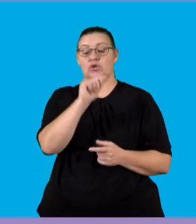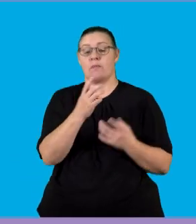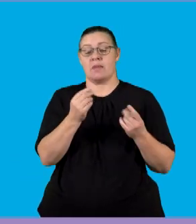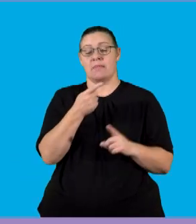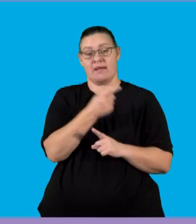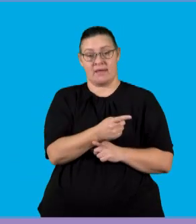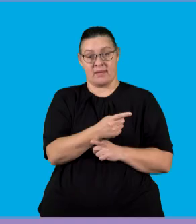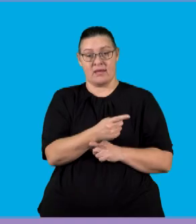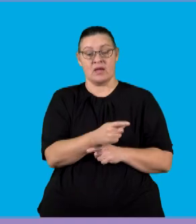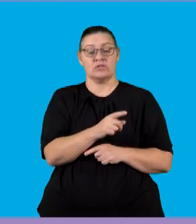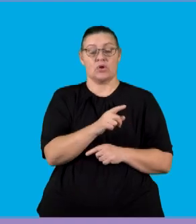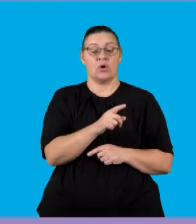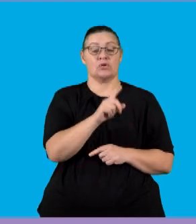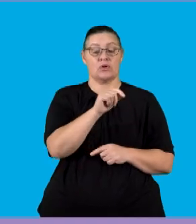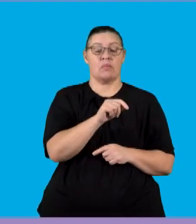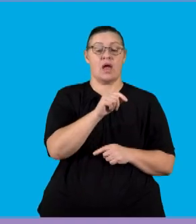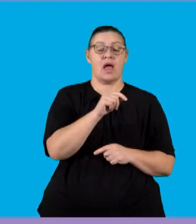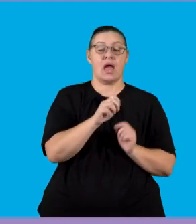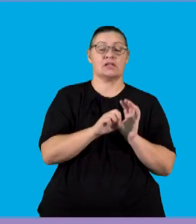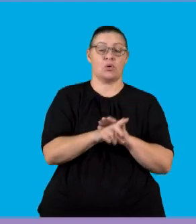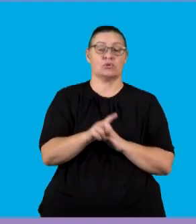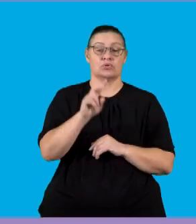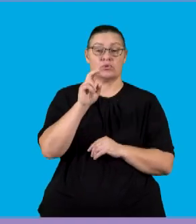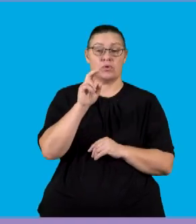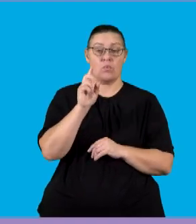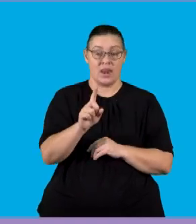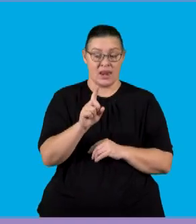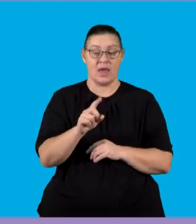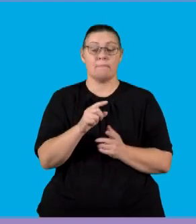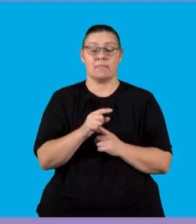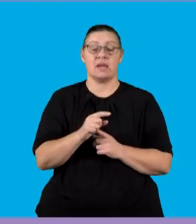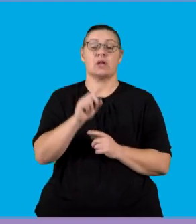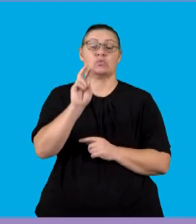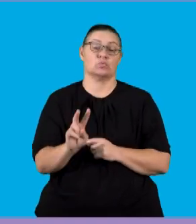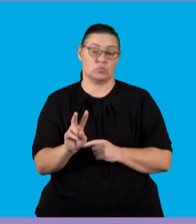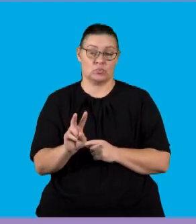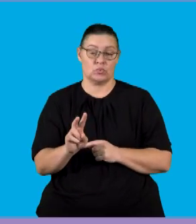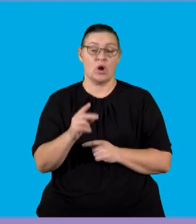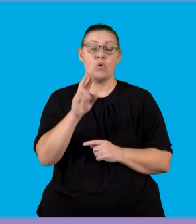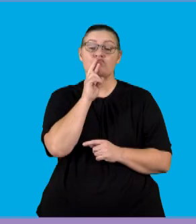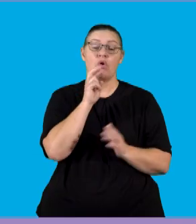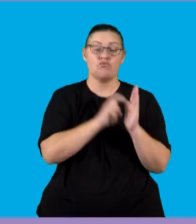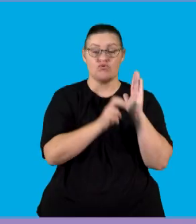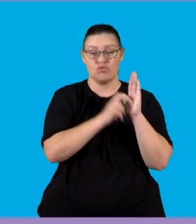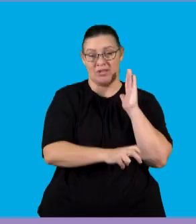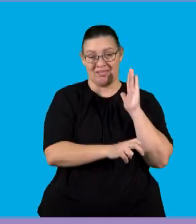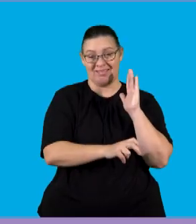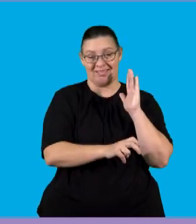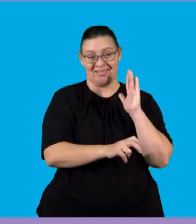the term number there, because 2 exponent 1 is a 2, if we remember our